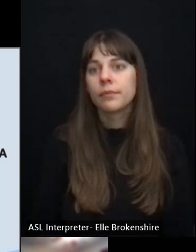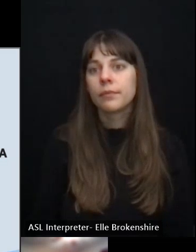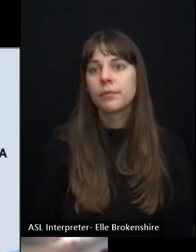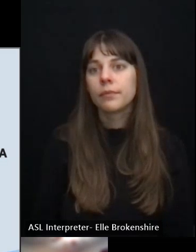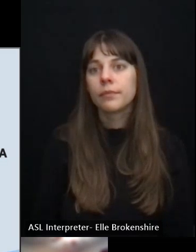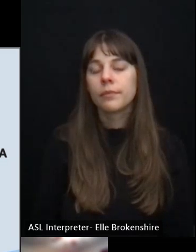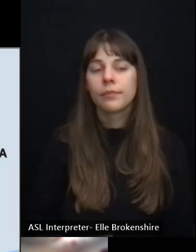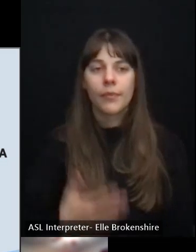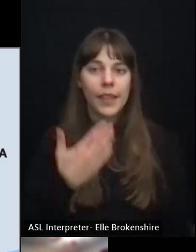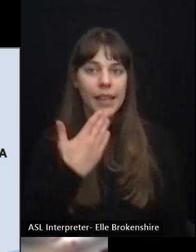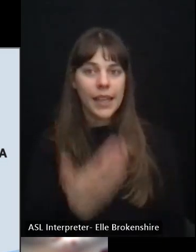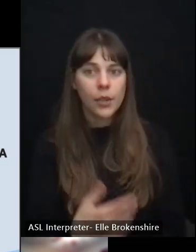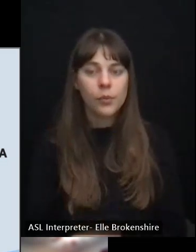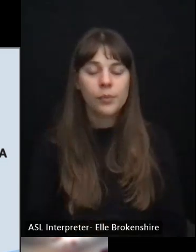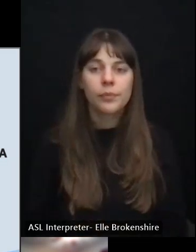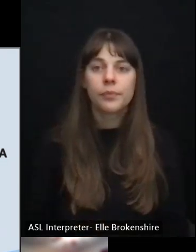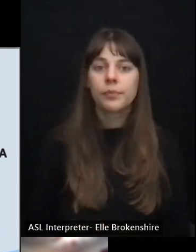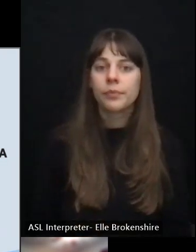Thank you.